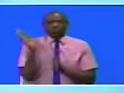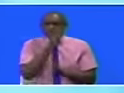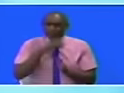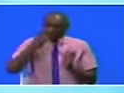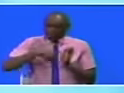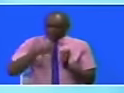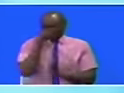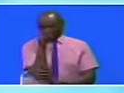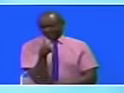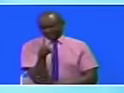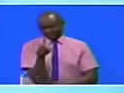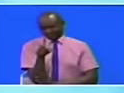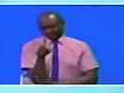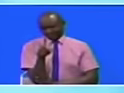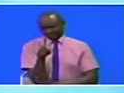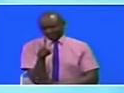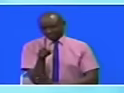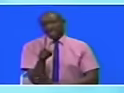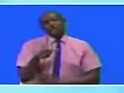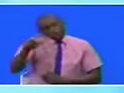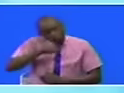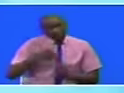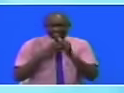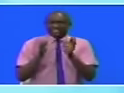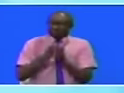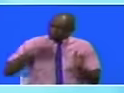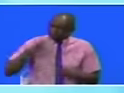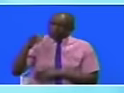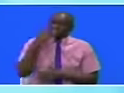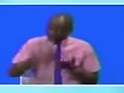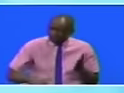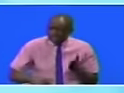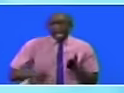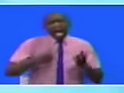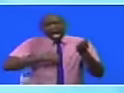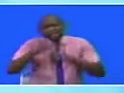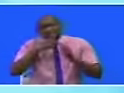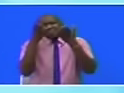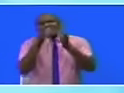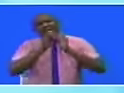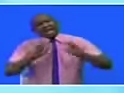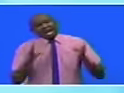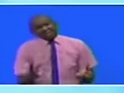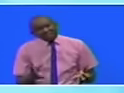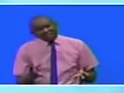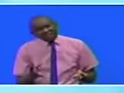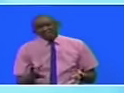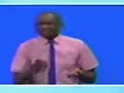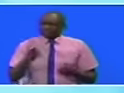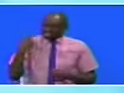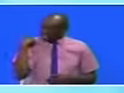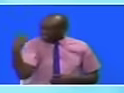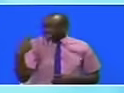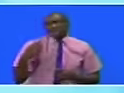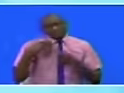Webuye-based rye paper mills. Local leaders and residents claim there are no signs of life at the factory, despite the